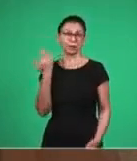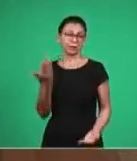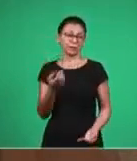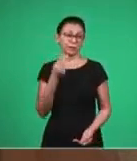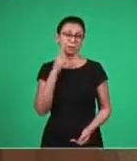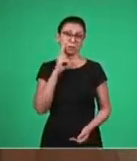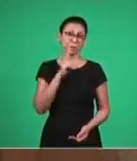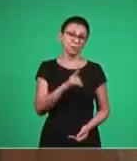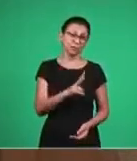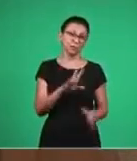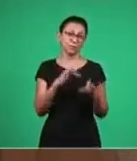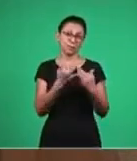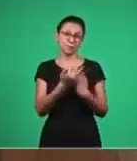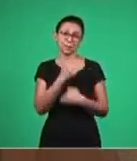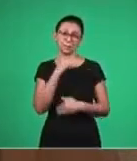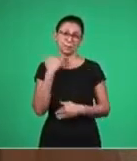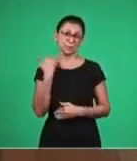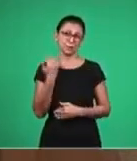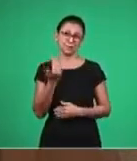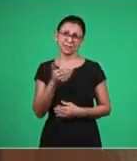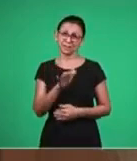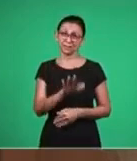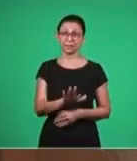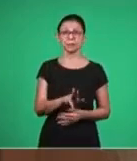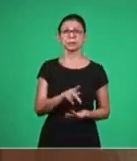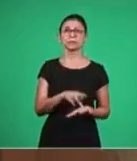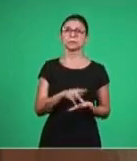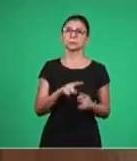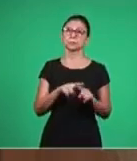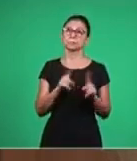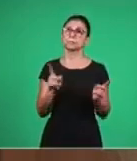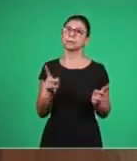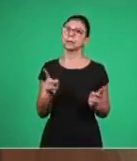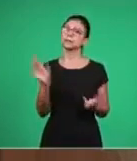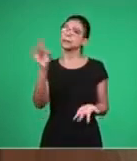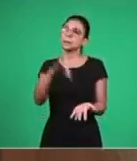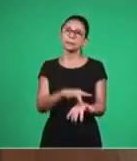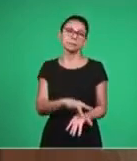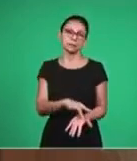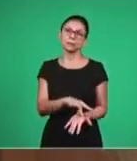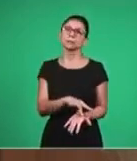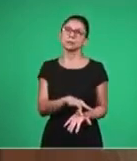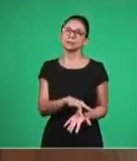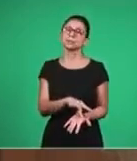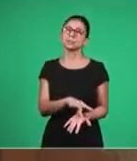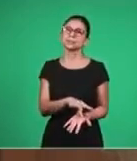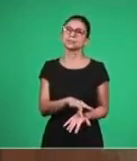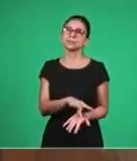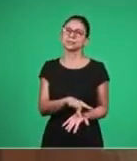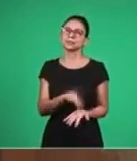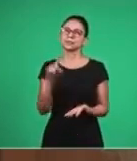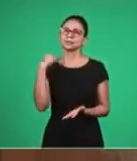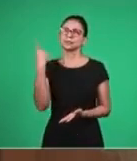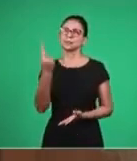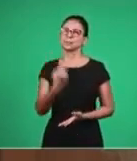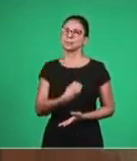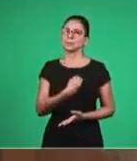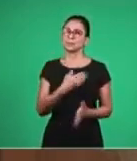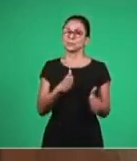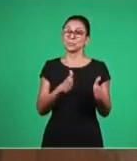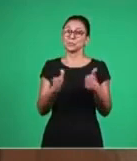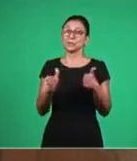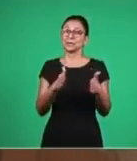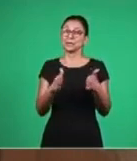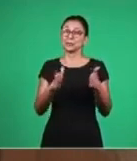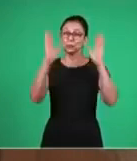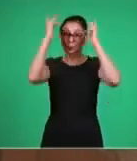no one wants to die or see other people die to never come back. But man has to understand that his period,